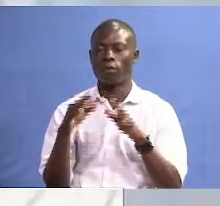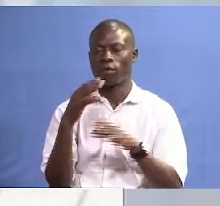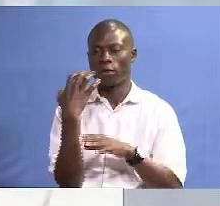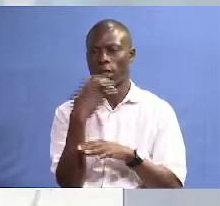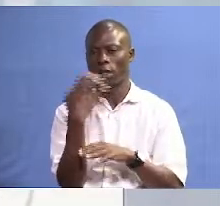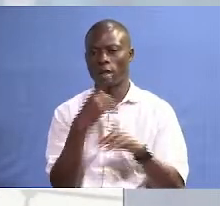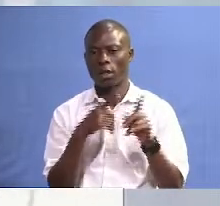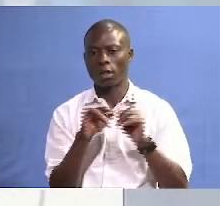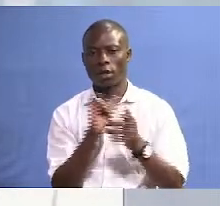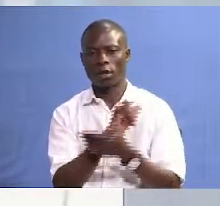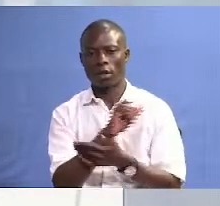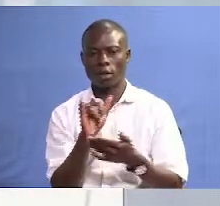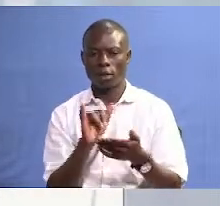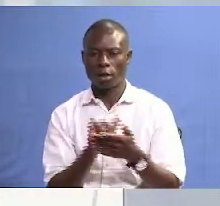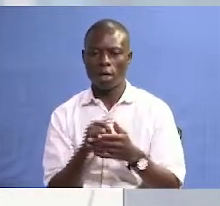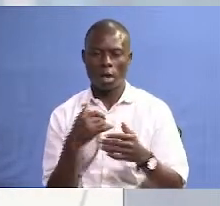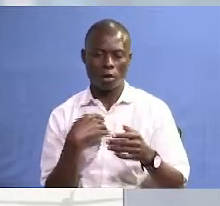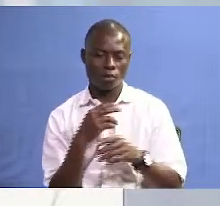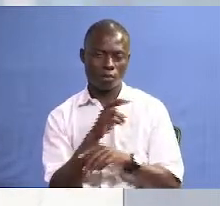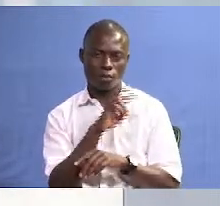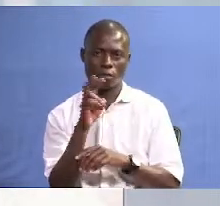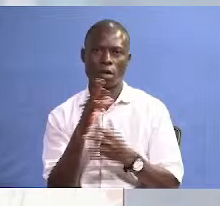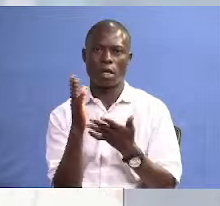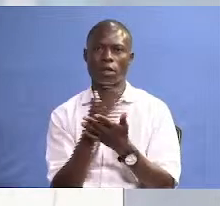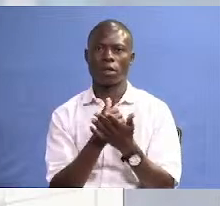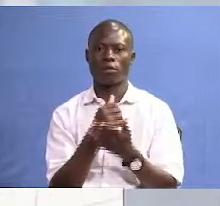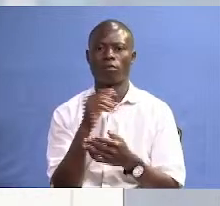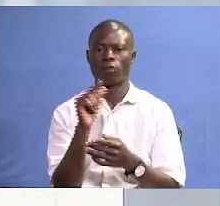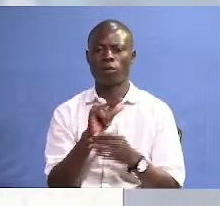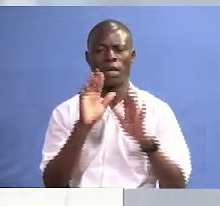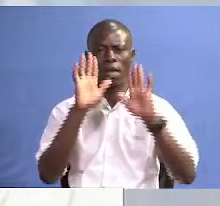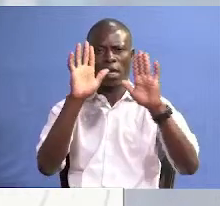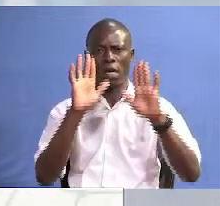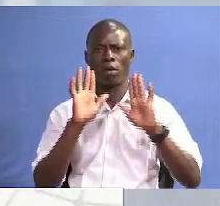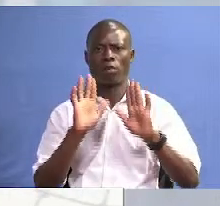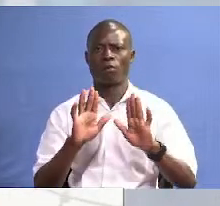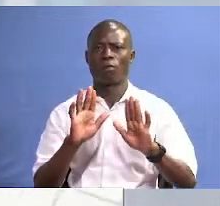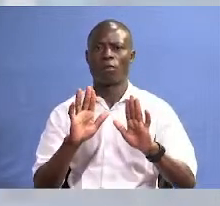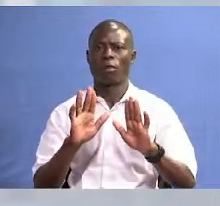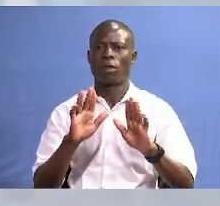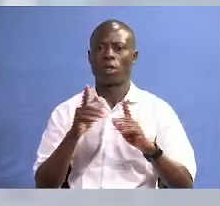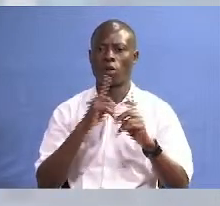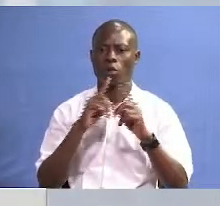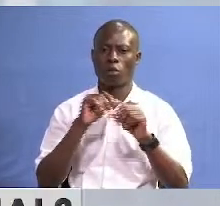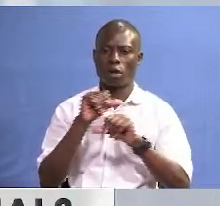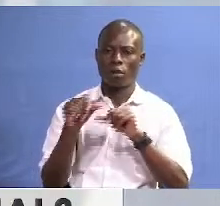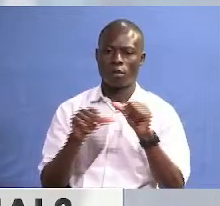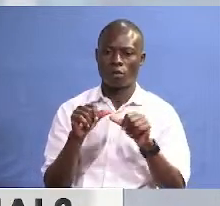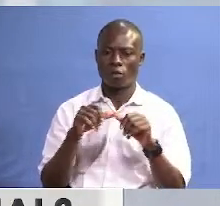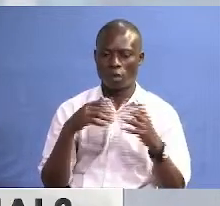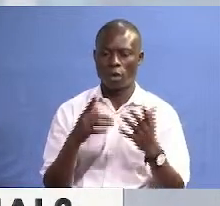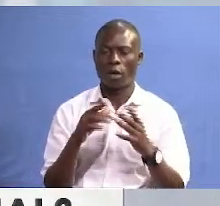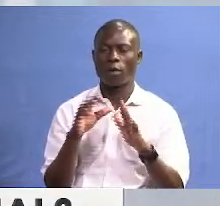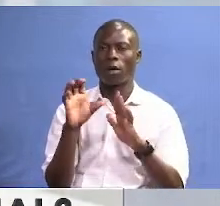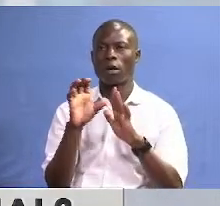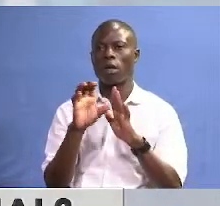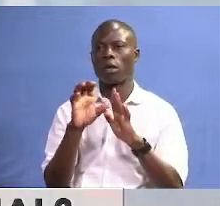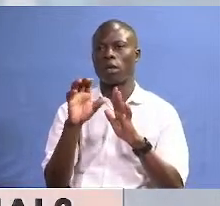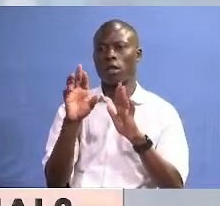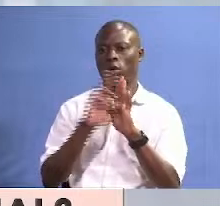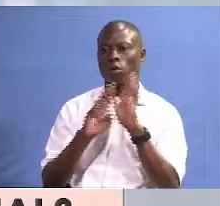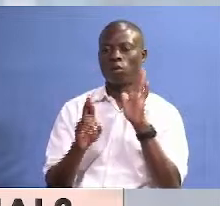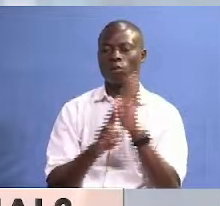line with that, now we'll take a look at some of very critical component. I'm talking about the Article 152 of